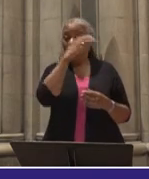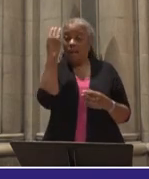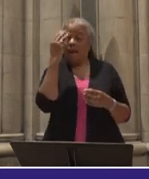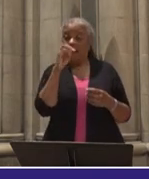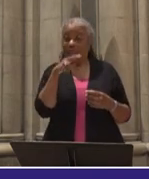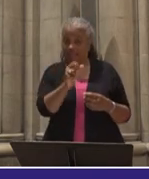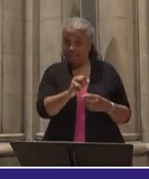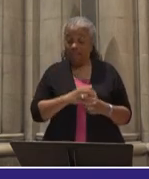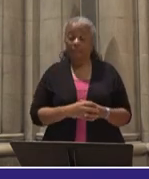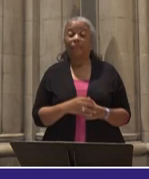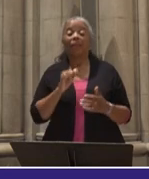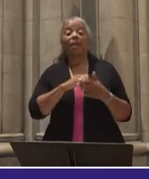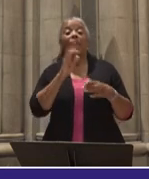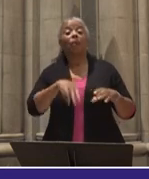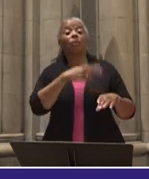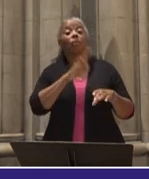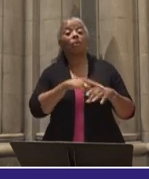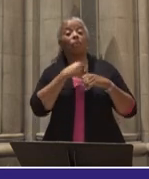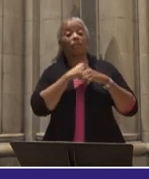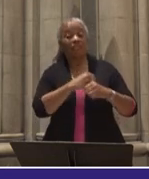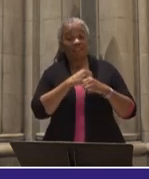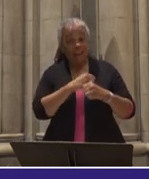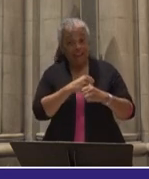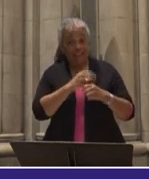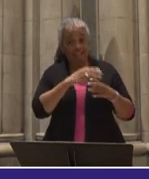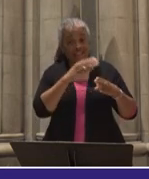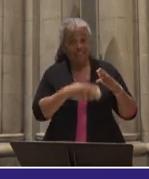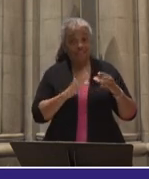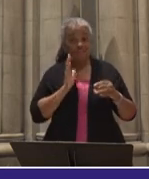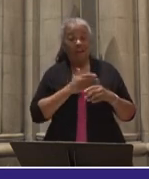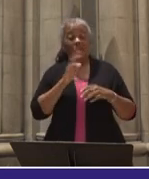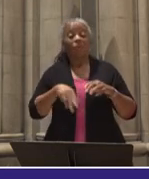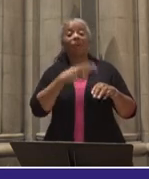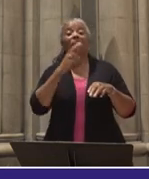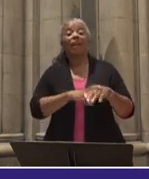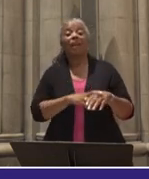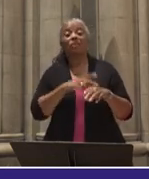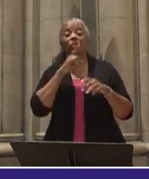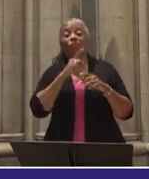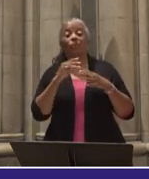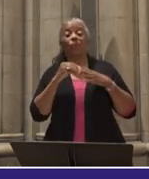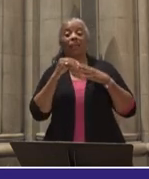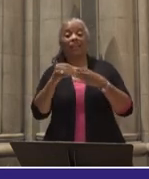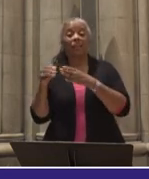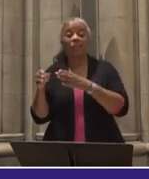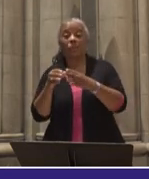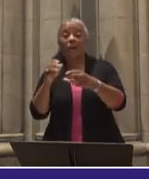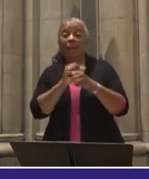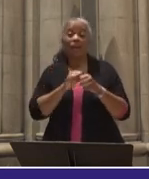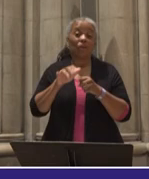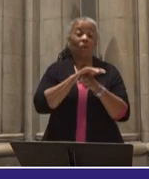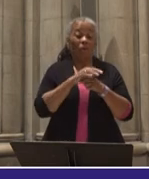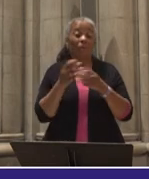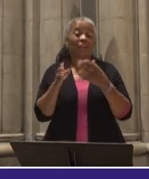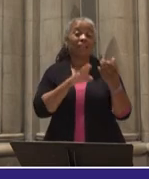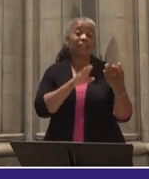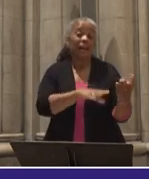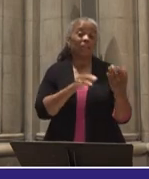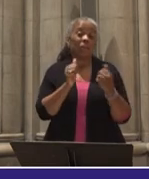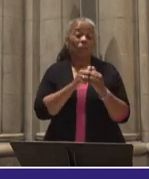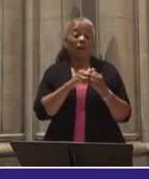a normal that created the conditions for our nation to lead the way in COVID deaths, with